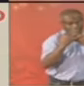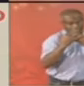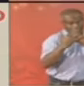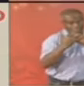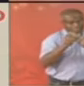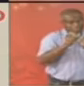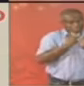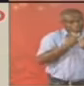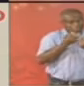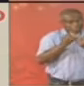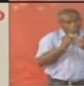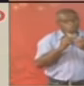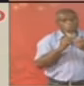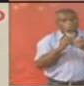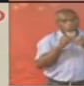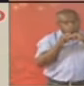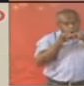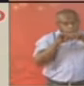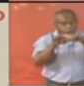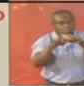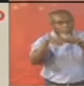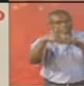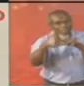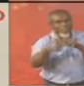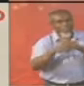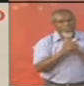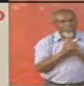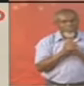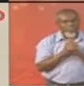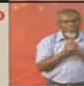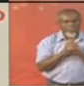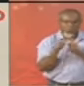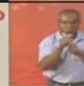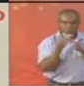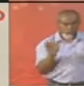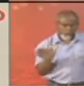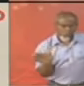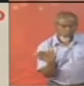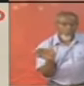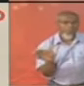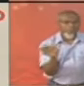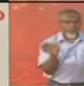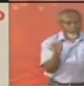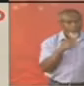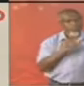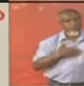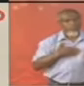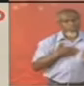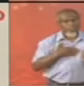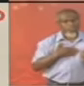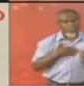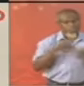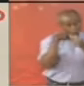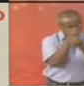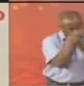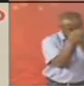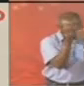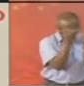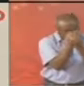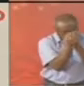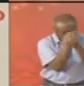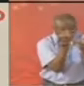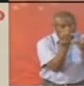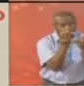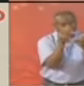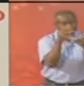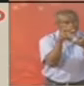actually both to and from themselves. So all we can do is continue to provide the information that we are currently providing